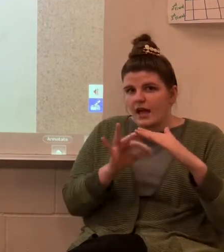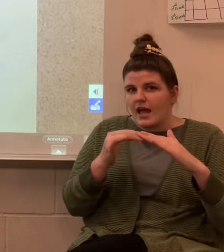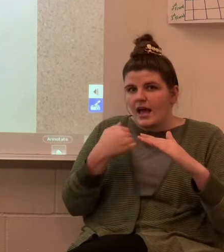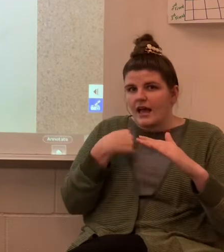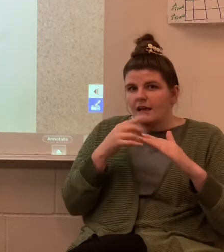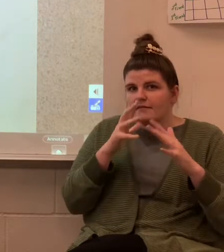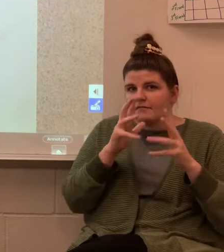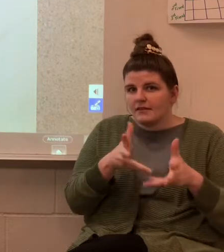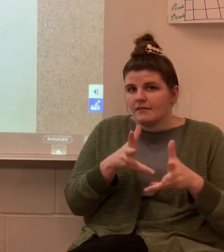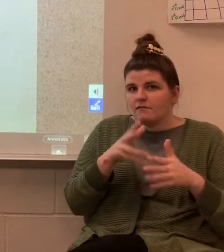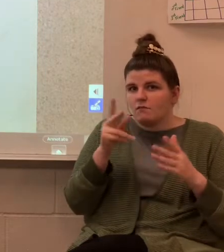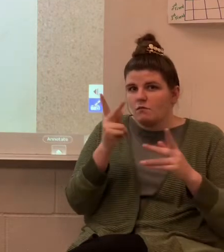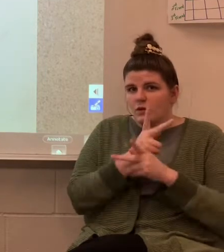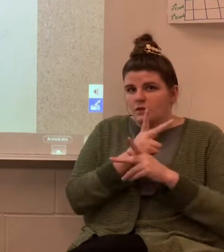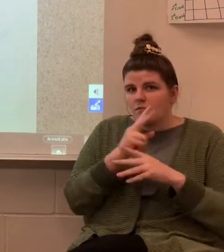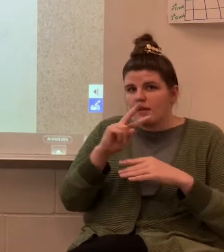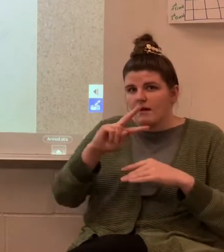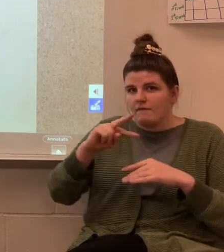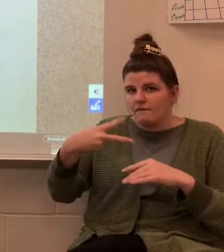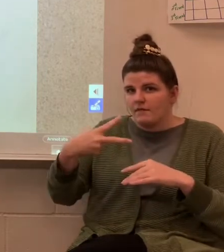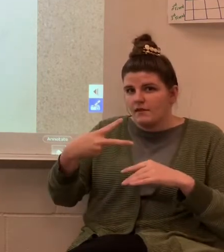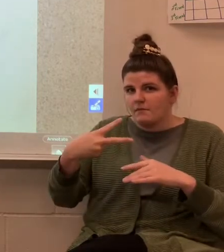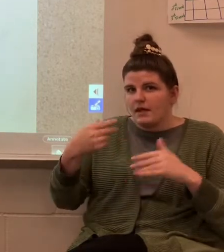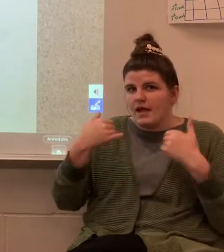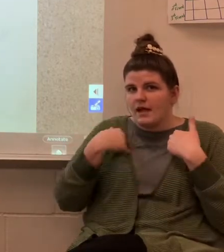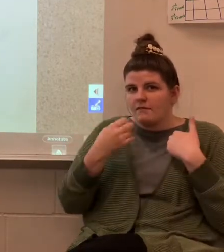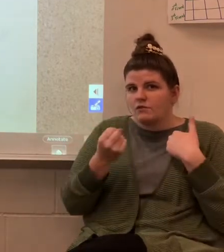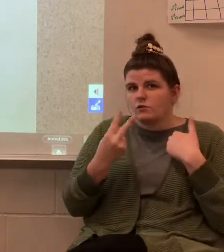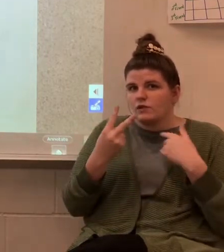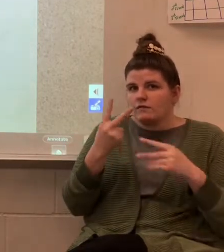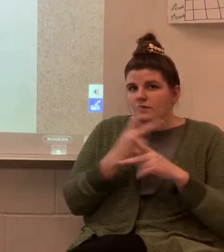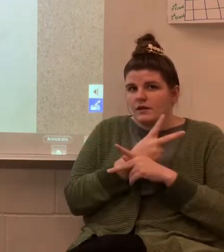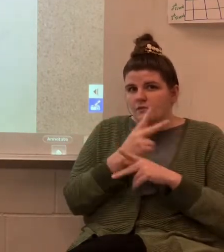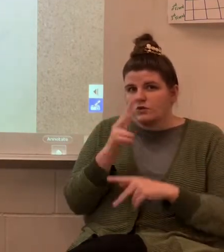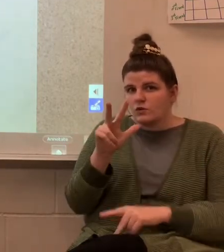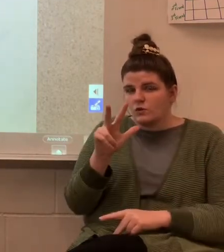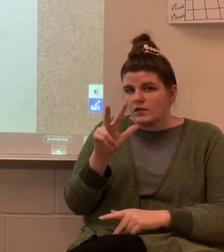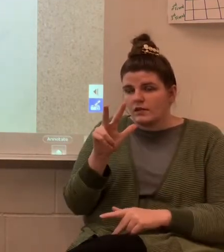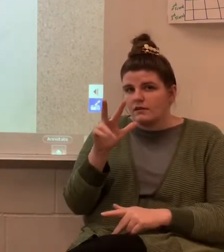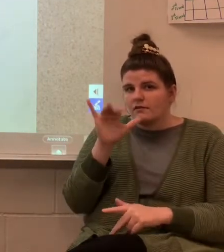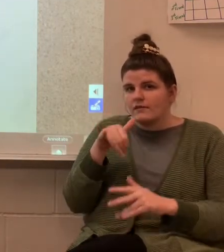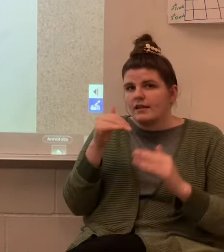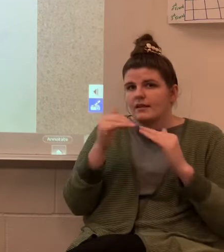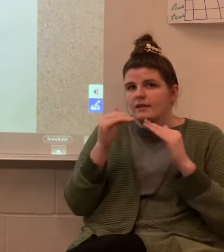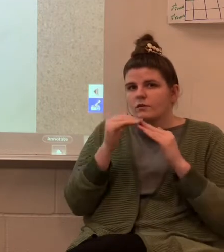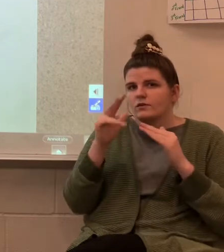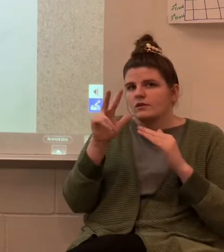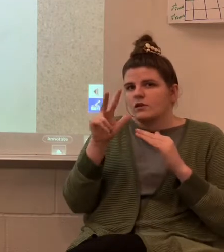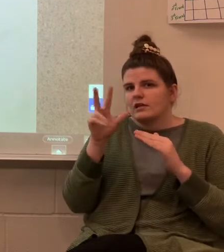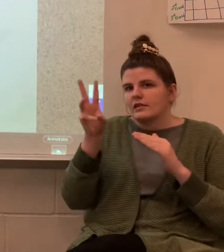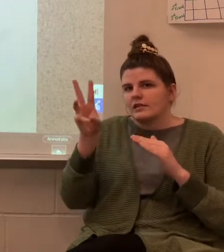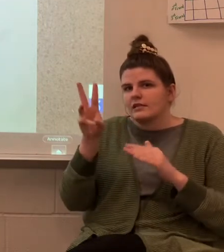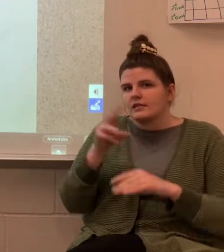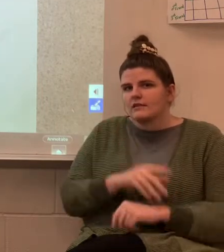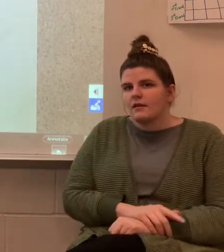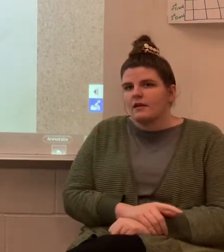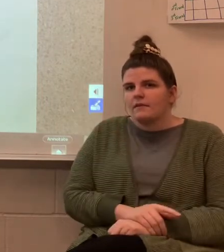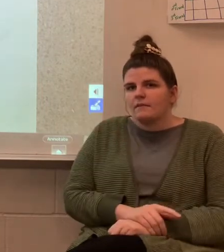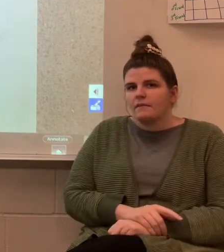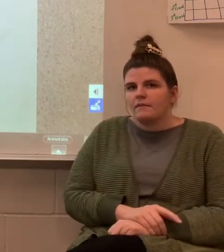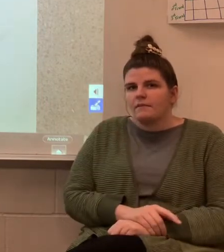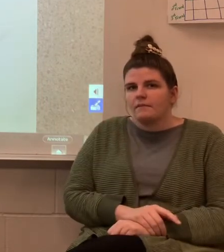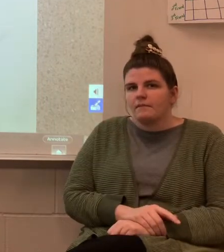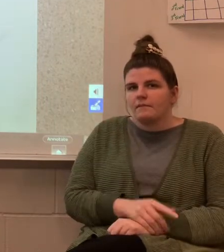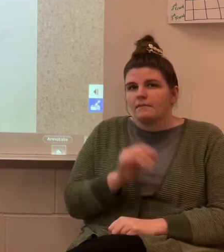flip. And I have 12 times 3, which is 36. So there are